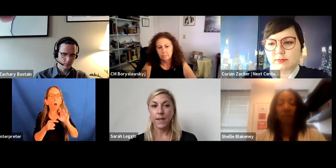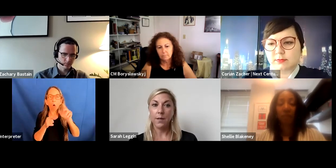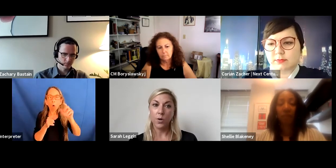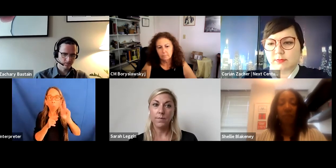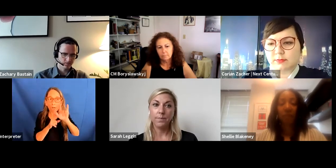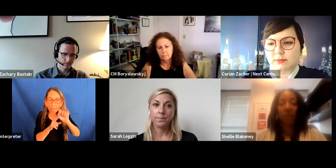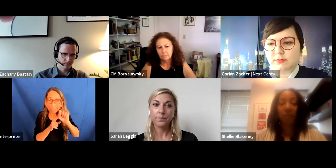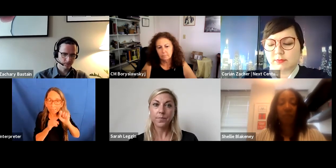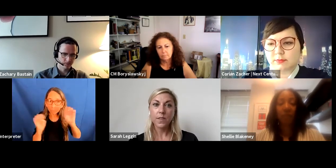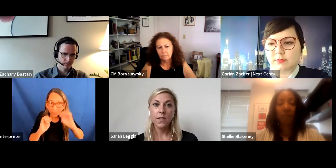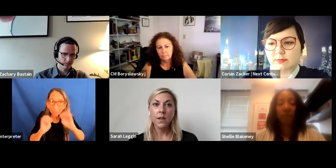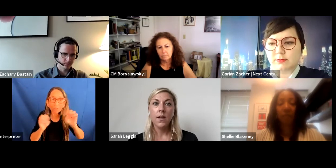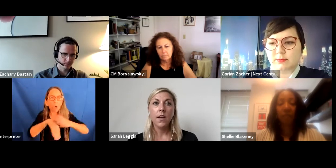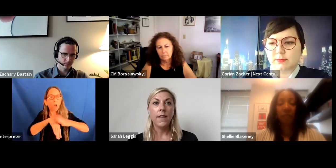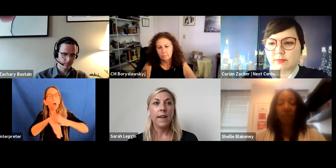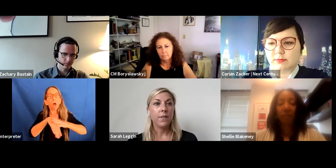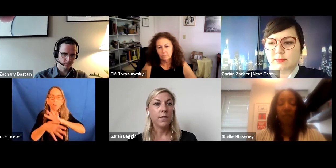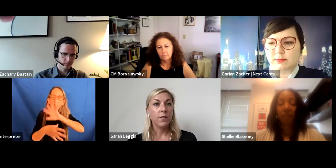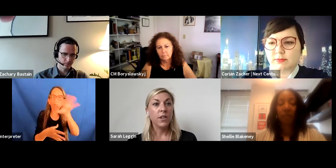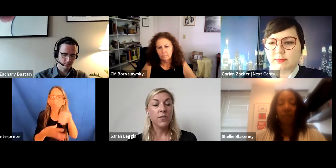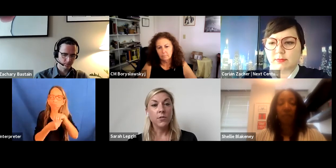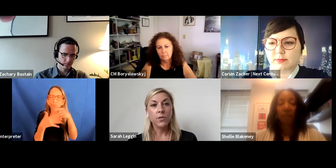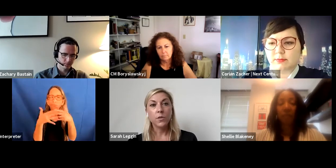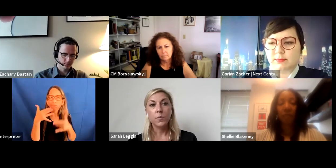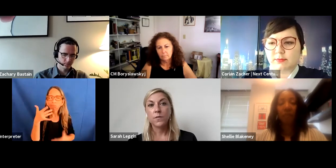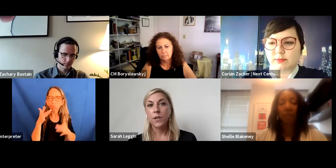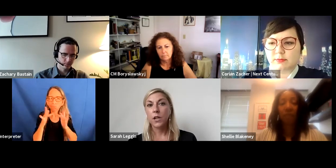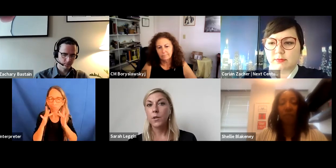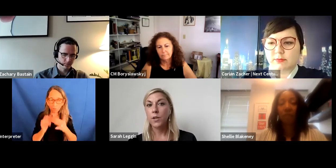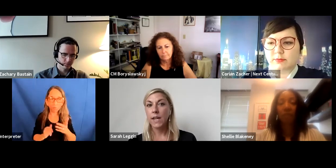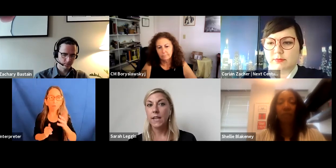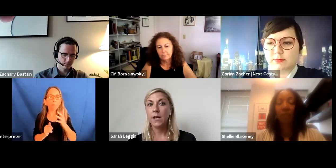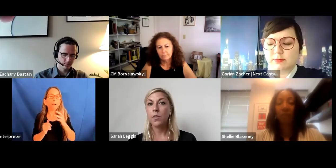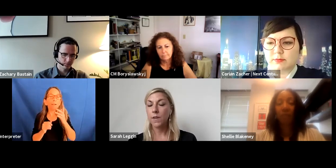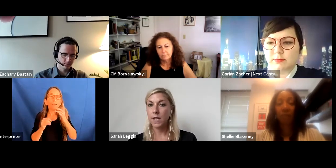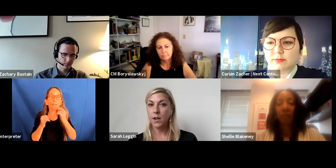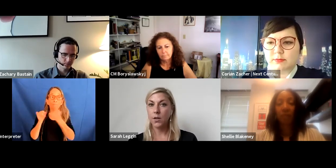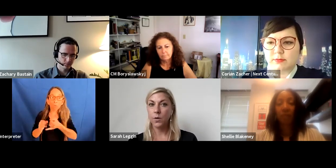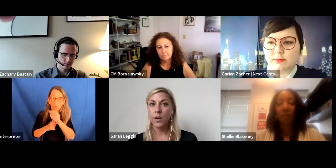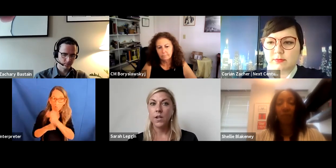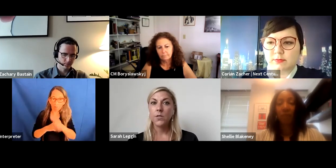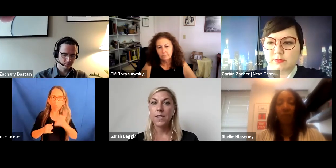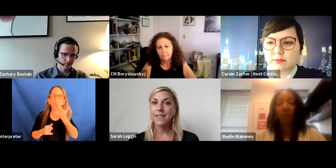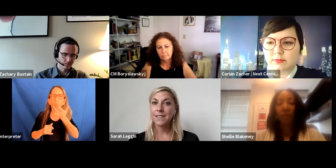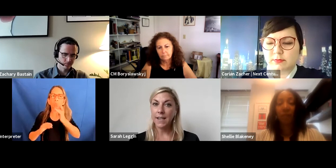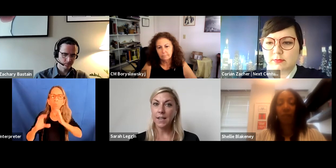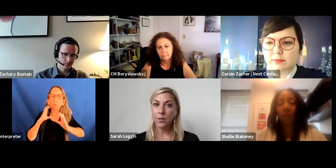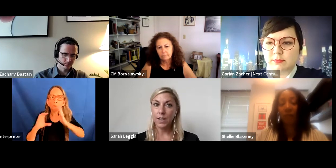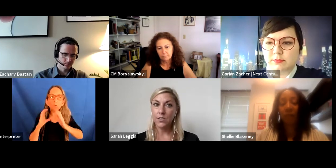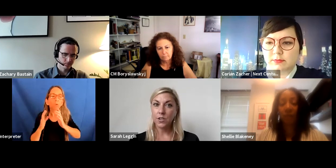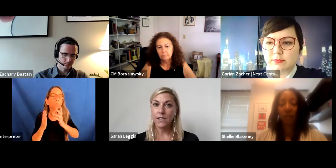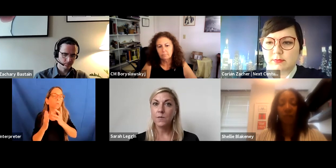alerts, and more. And then for individuals who prefer communicating with video using